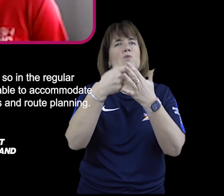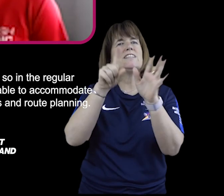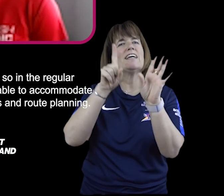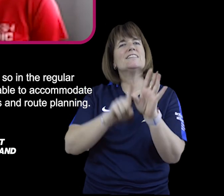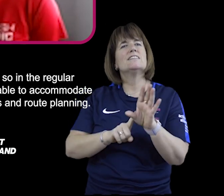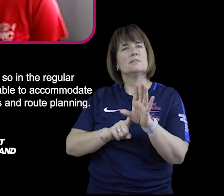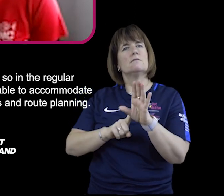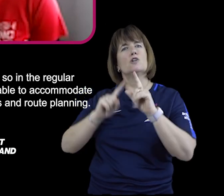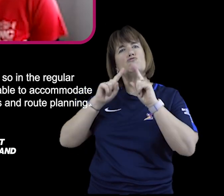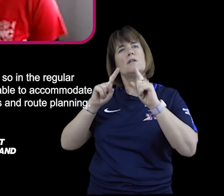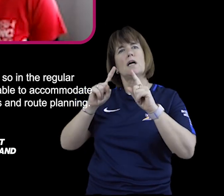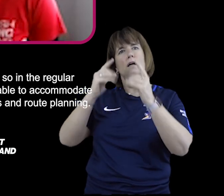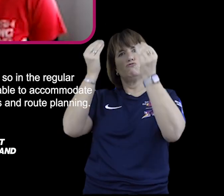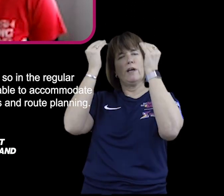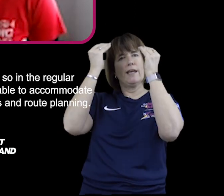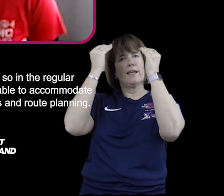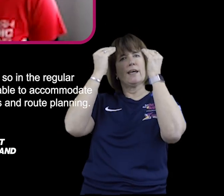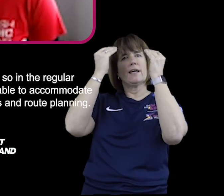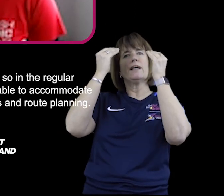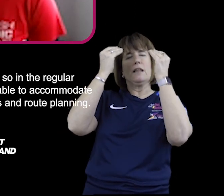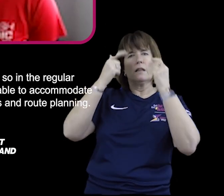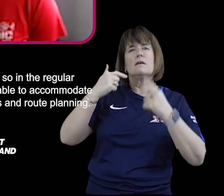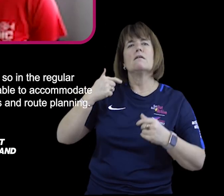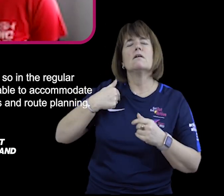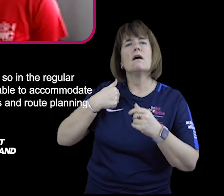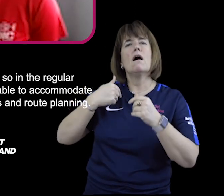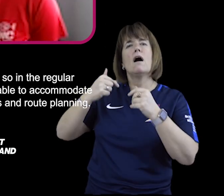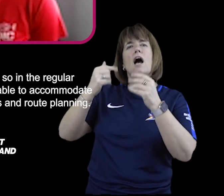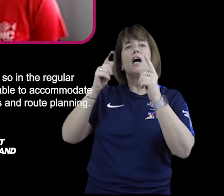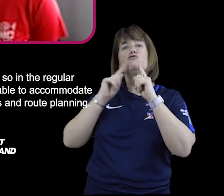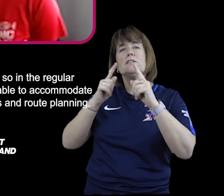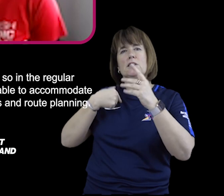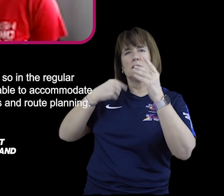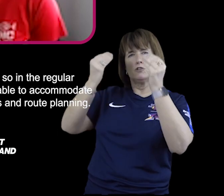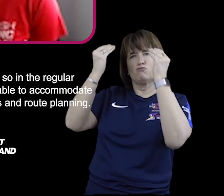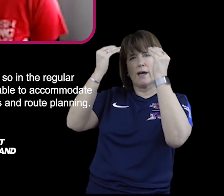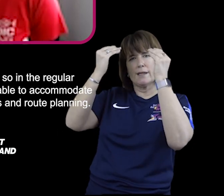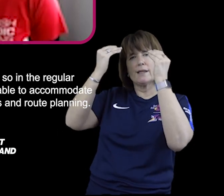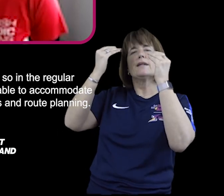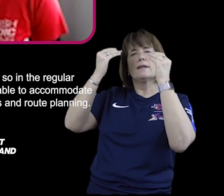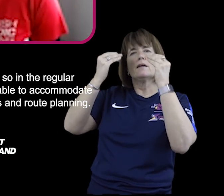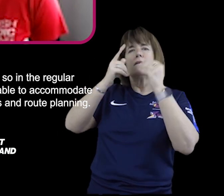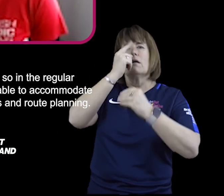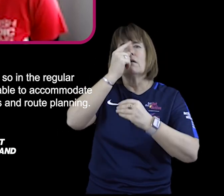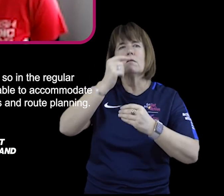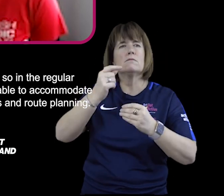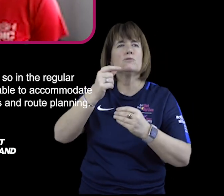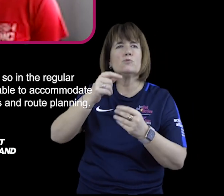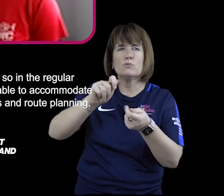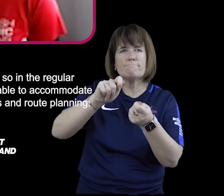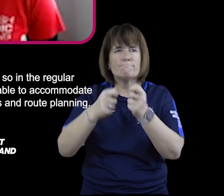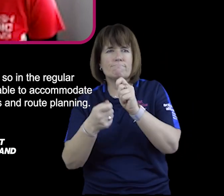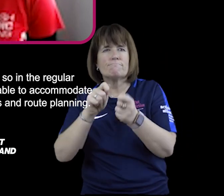our instructors to be able to accommodate a very wide range of ability with a certain number of what we